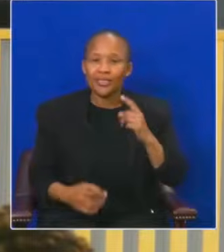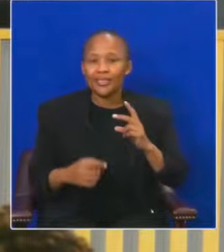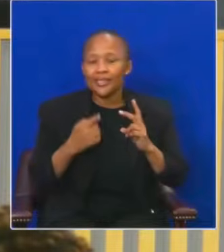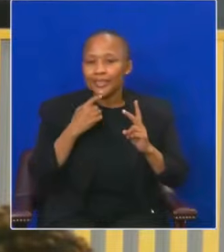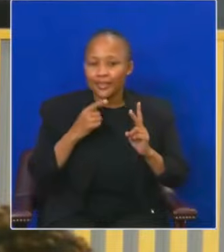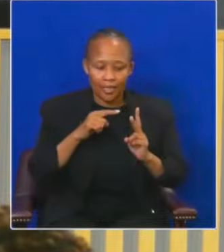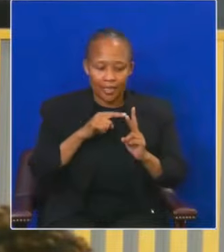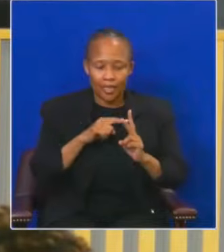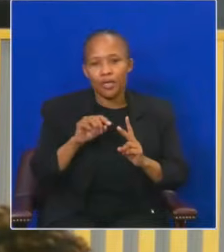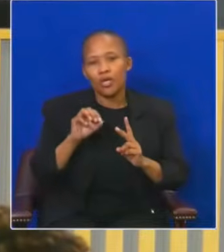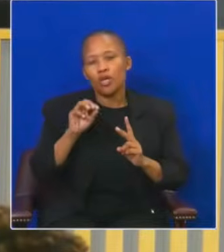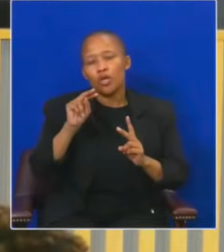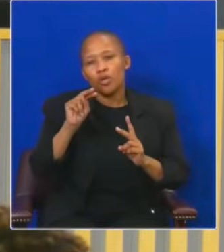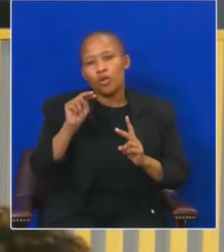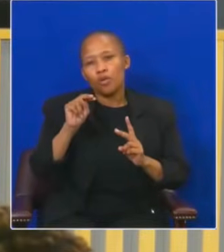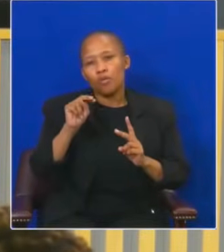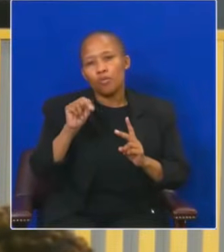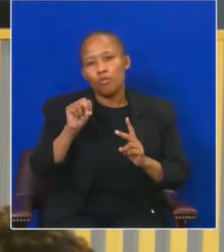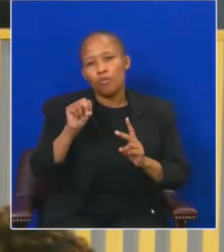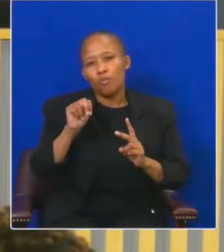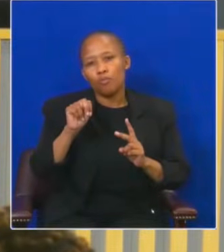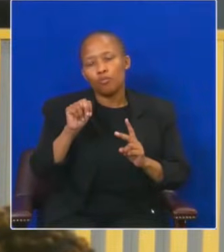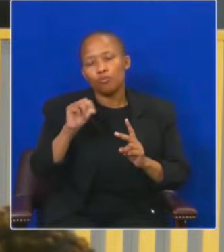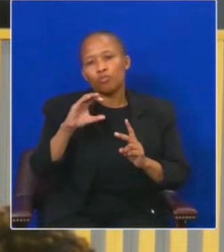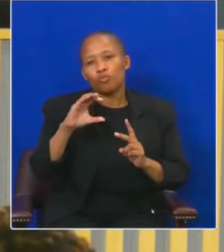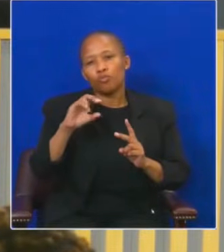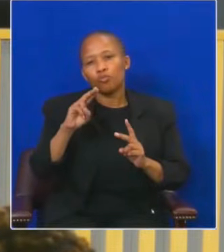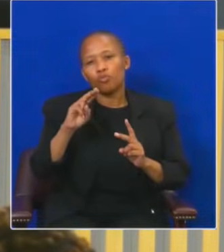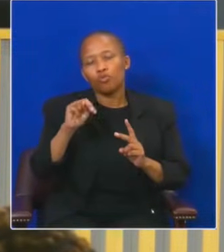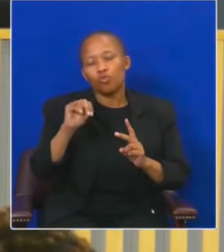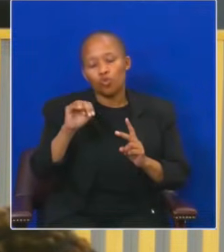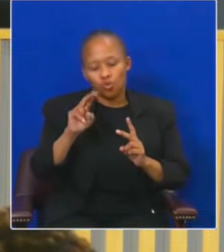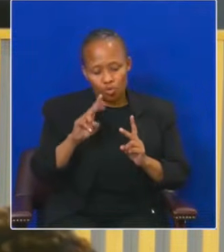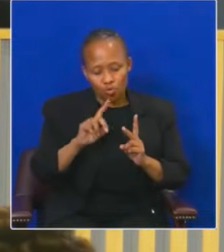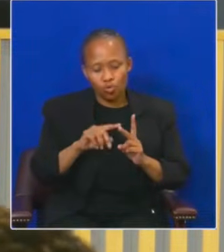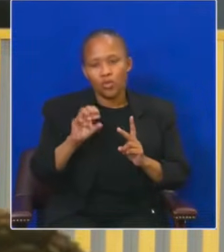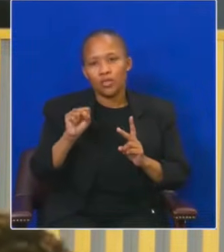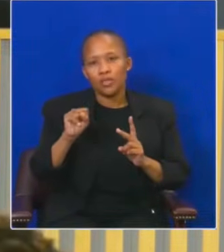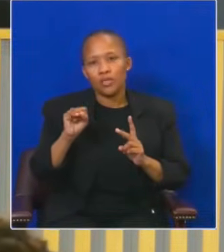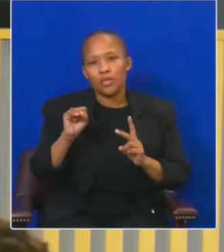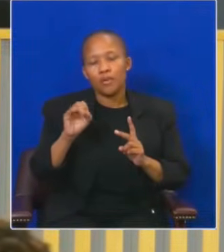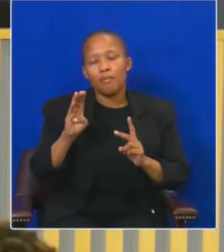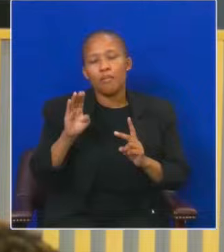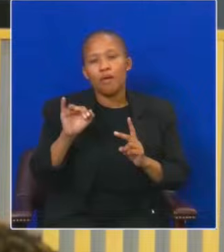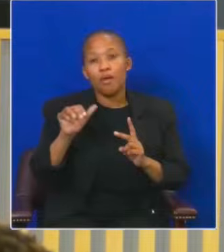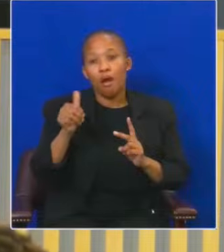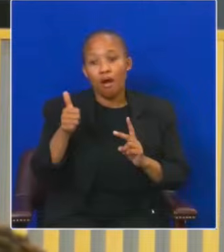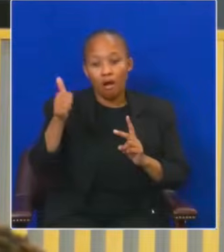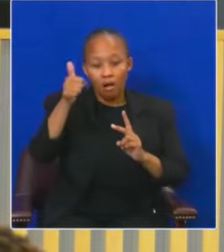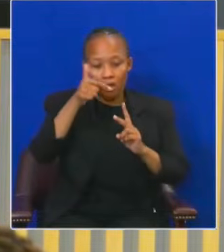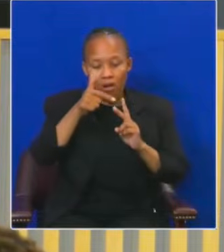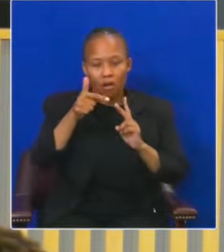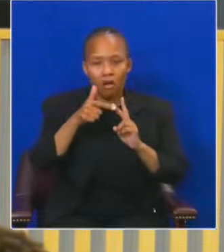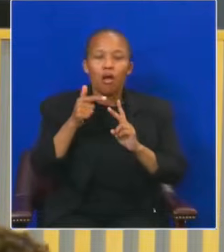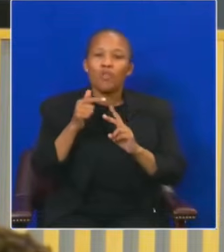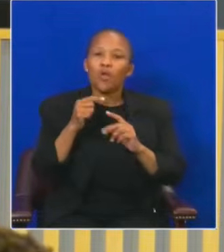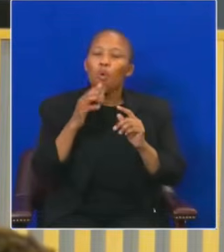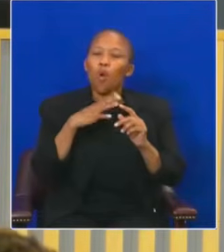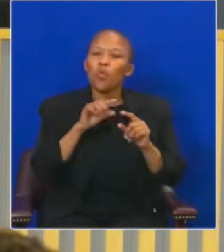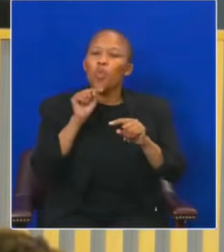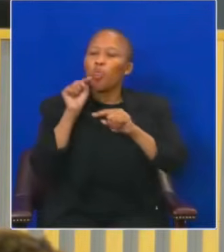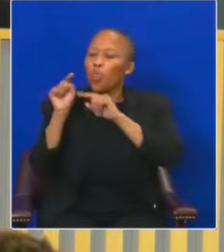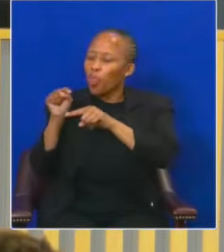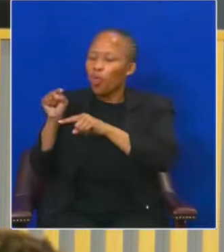to accuse you and your team of theft, did he say that he had